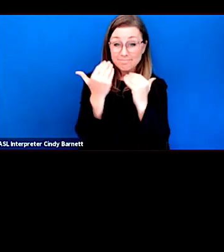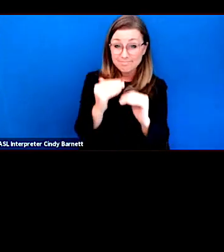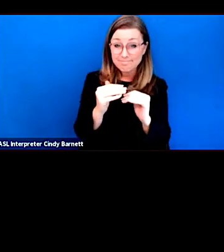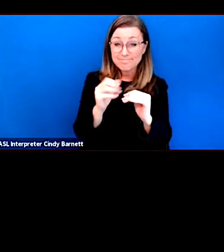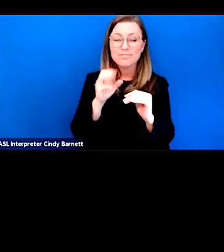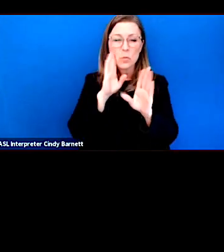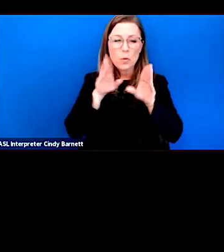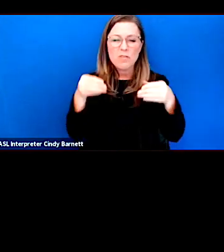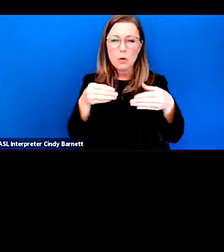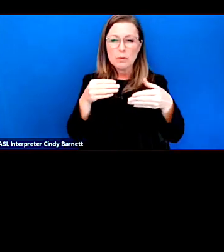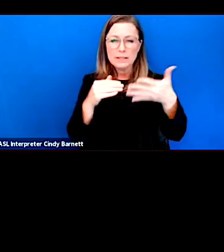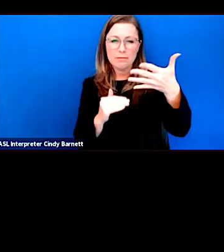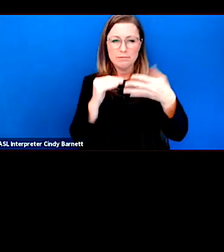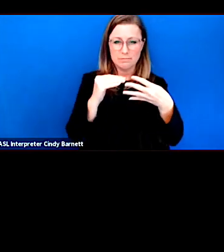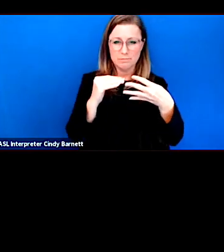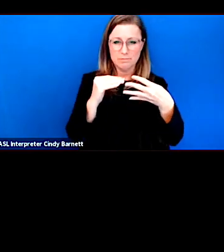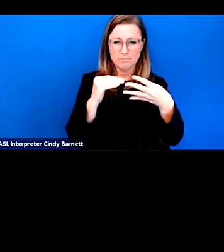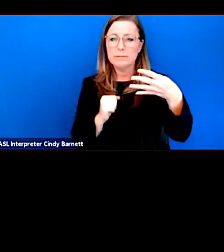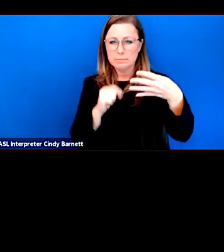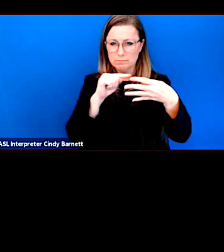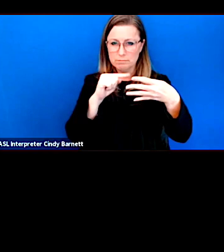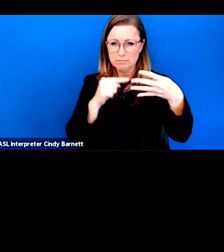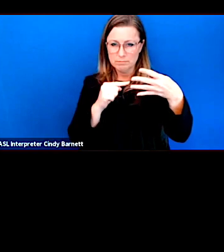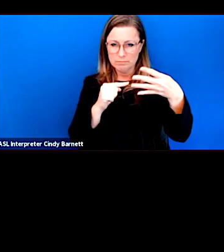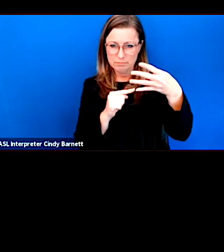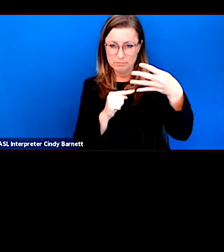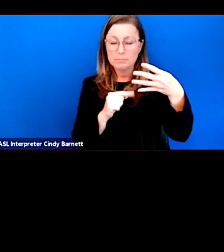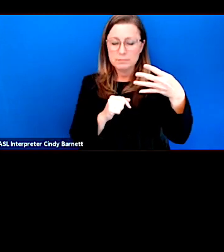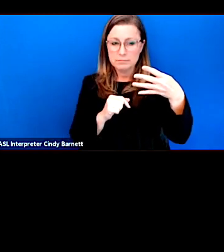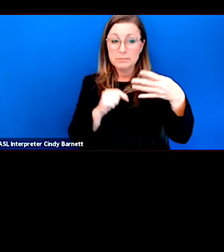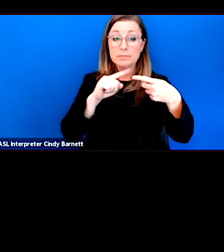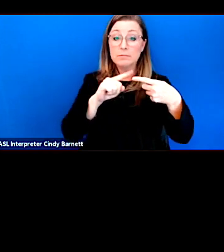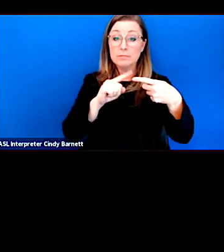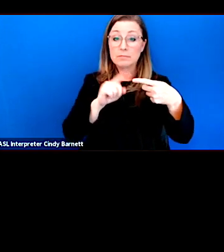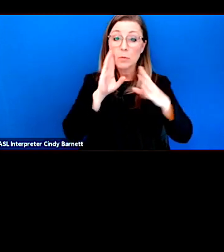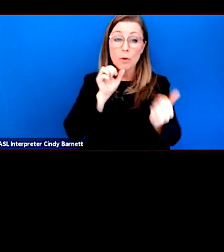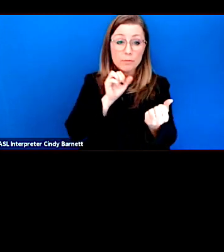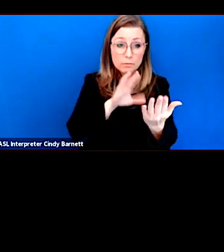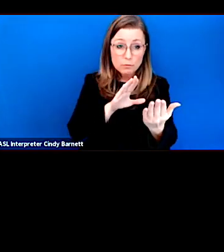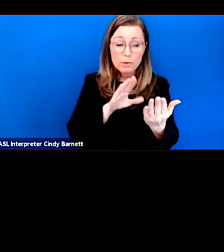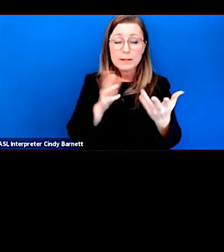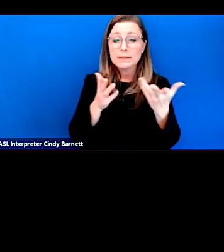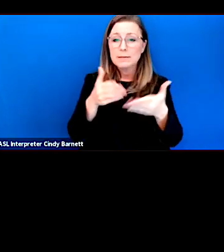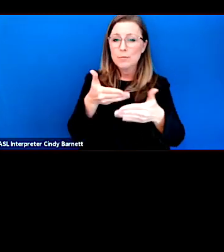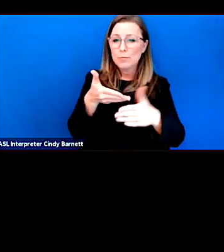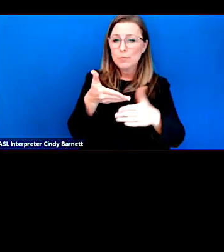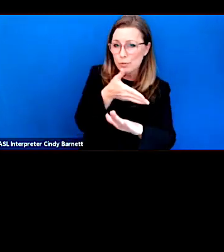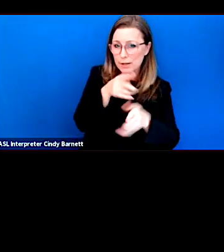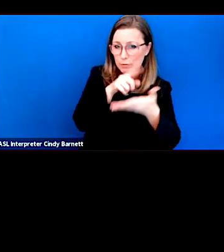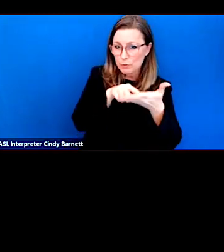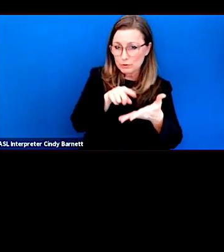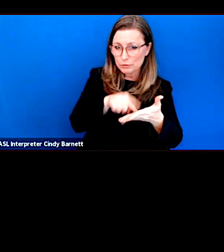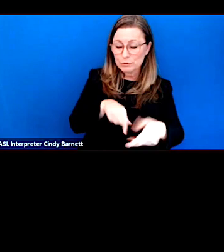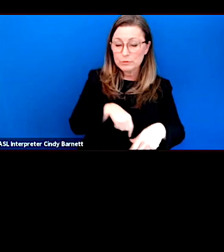1 through 4. Module 1 will address the pre-search process. In Module 2, we will